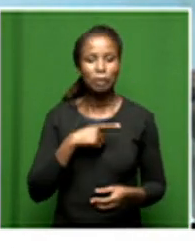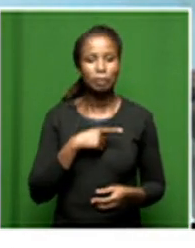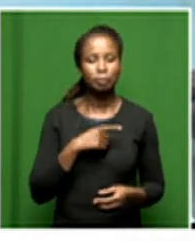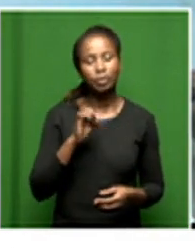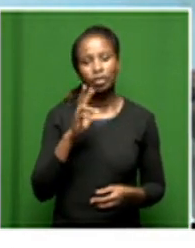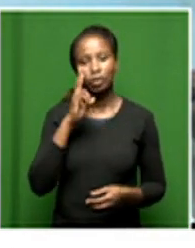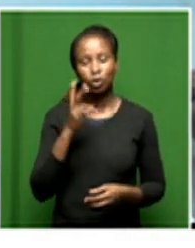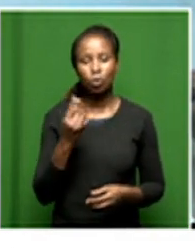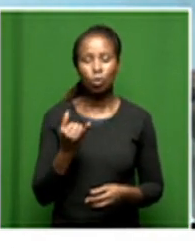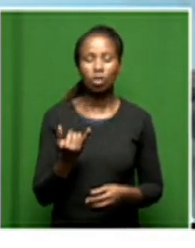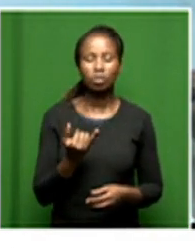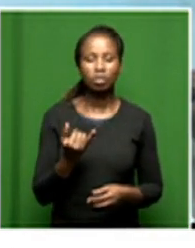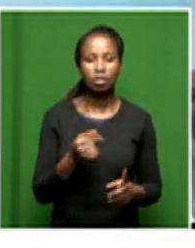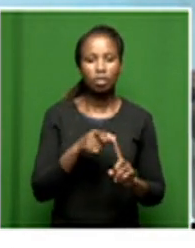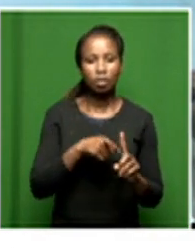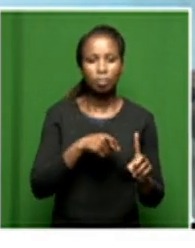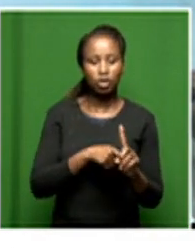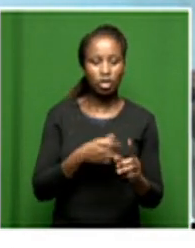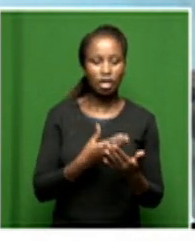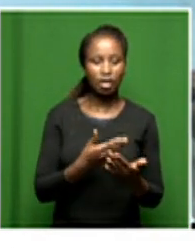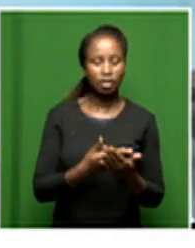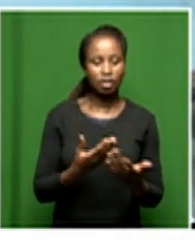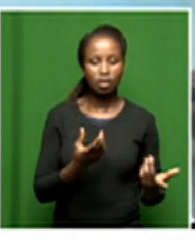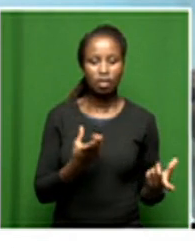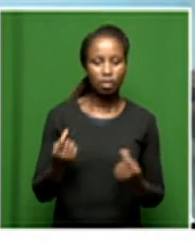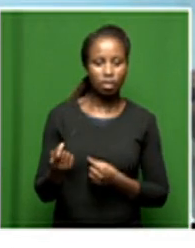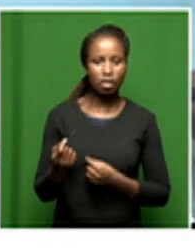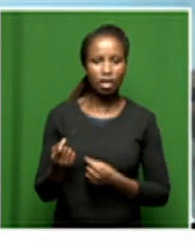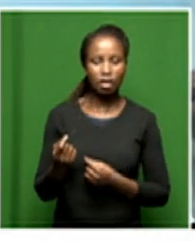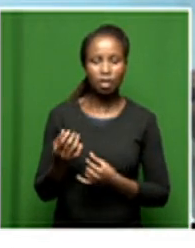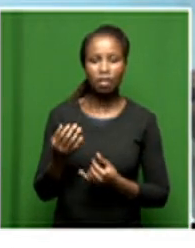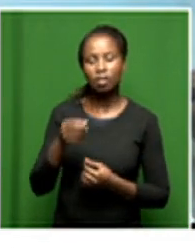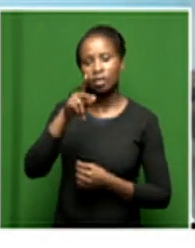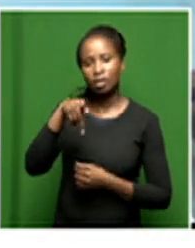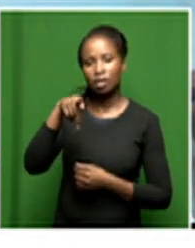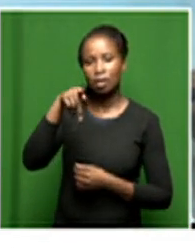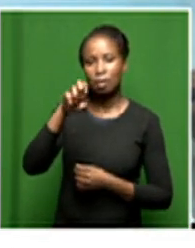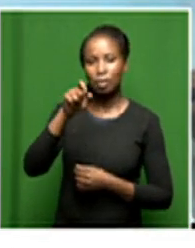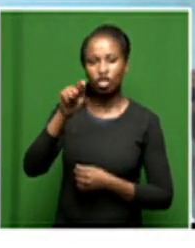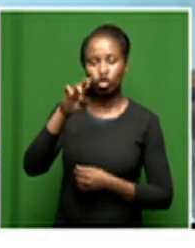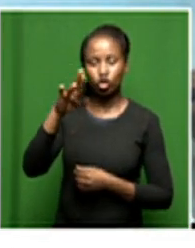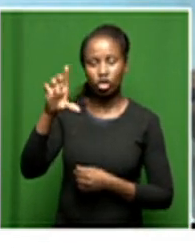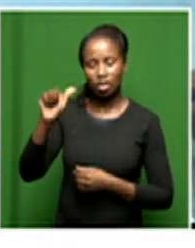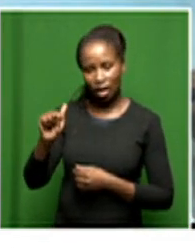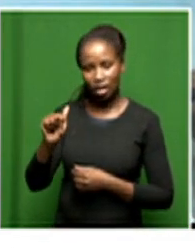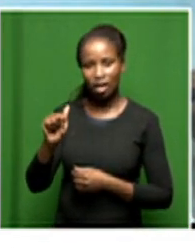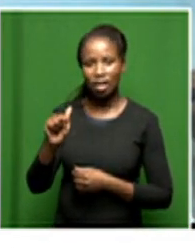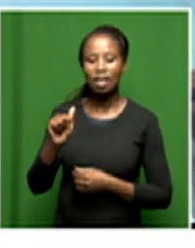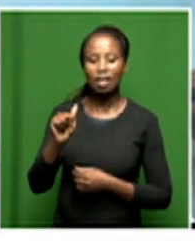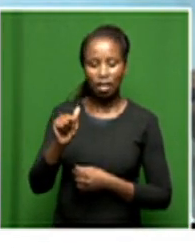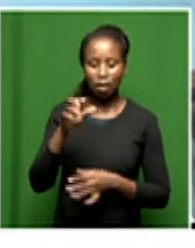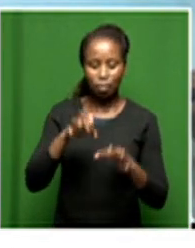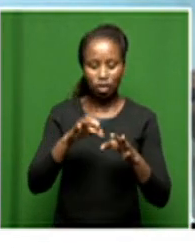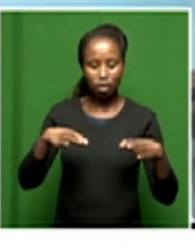at Patricia de Lille's Good Party, you would imagine that they would perhaps be looking at the same sort of constituencies, but not